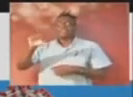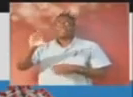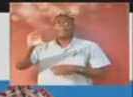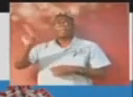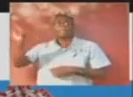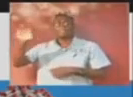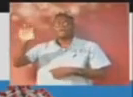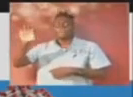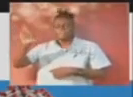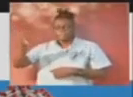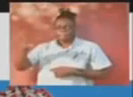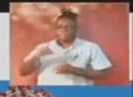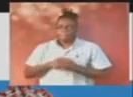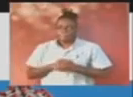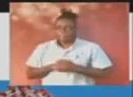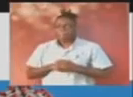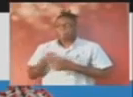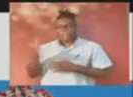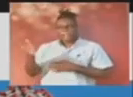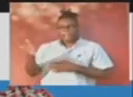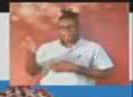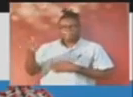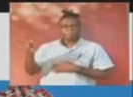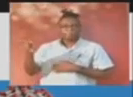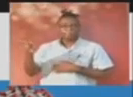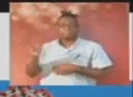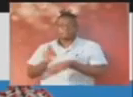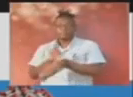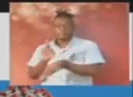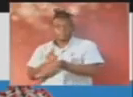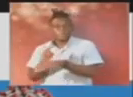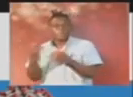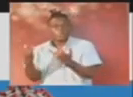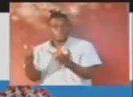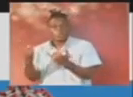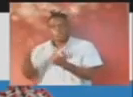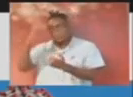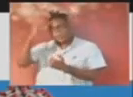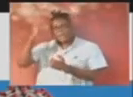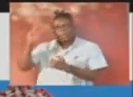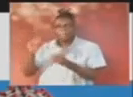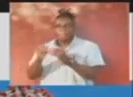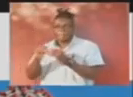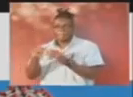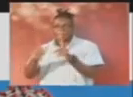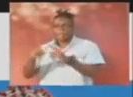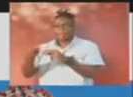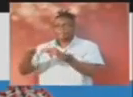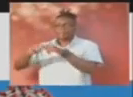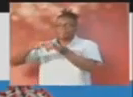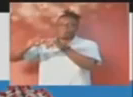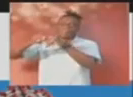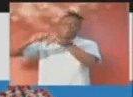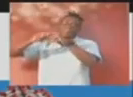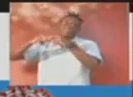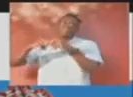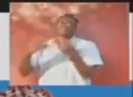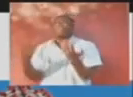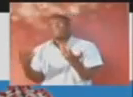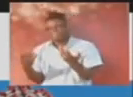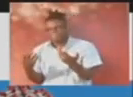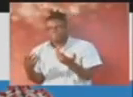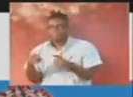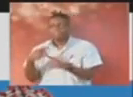facility in the wake of the current upsurge in the number of COVID-19 positive cases. The government of Trinidad and